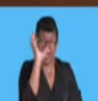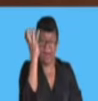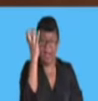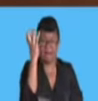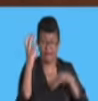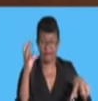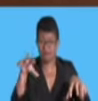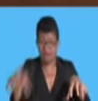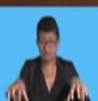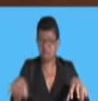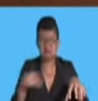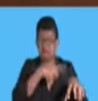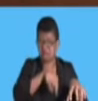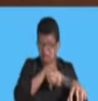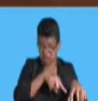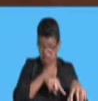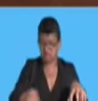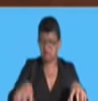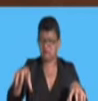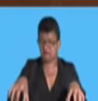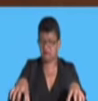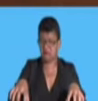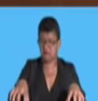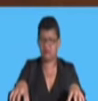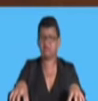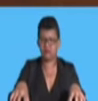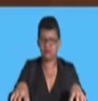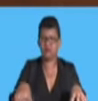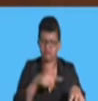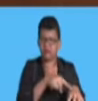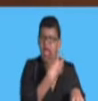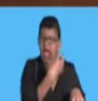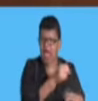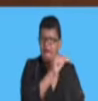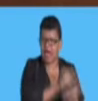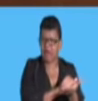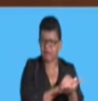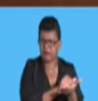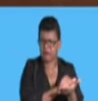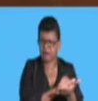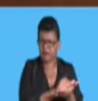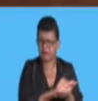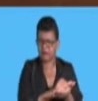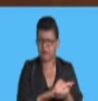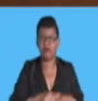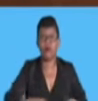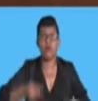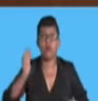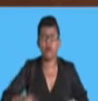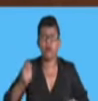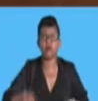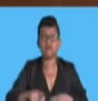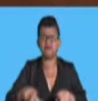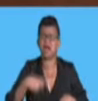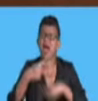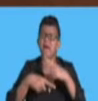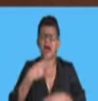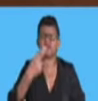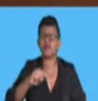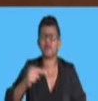without prejudice to our right to file a petition in the Court of Disputed Returns regarding the 2018 general